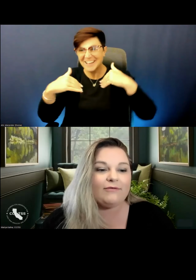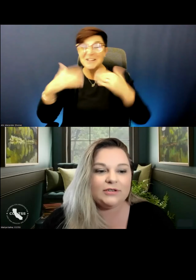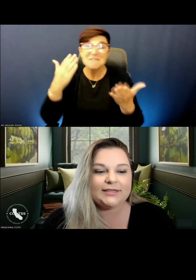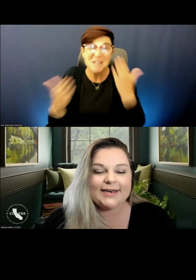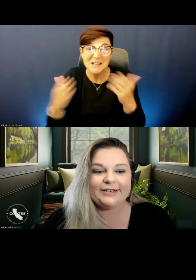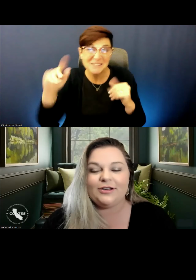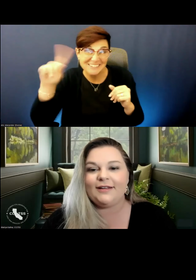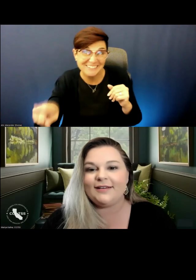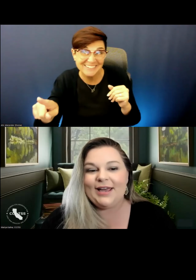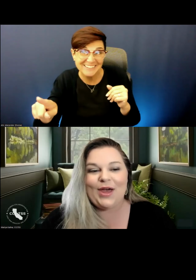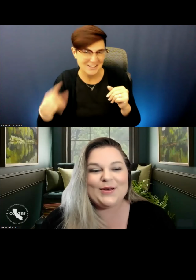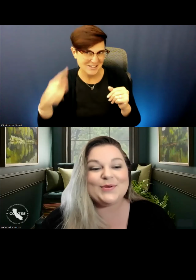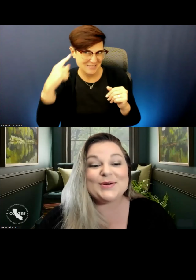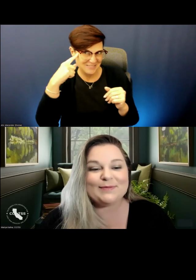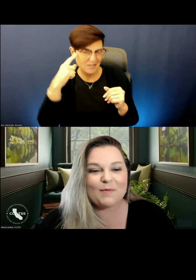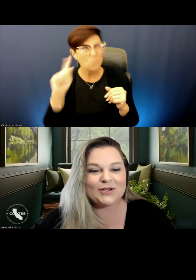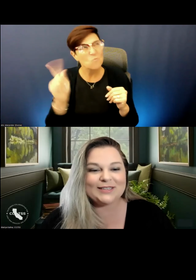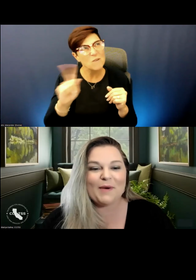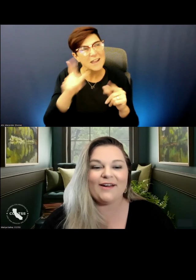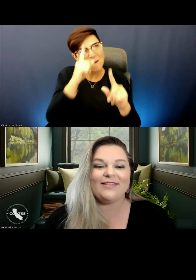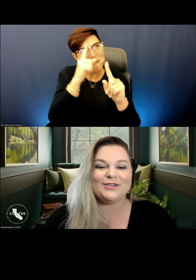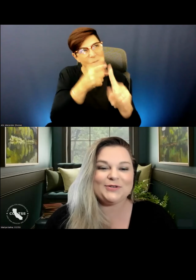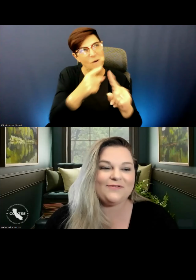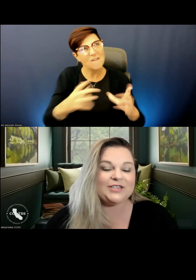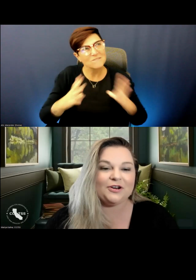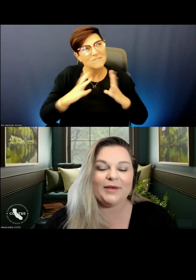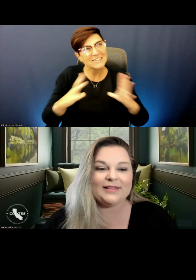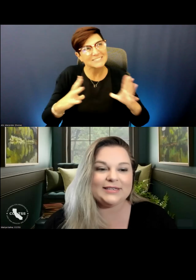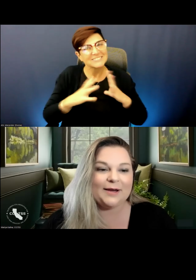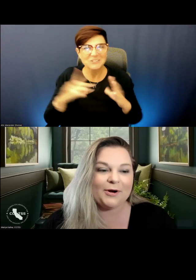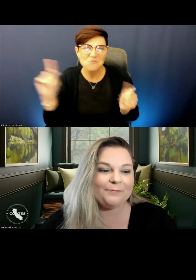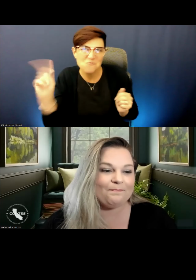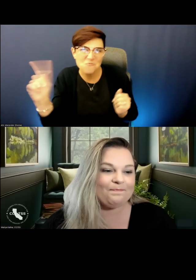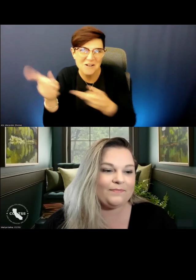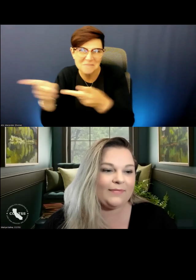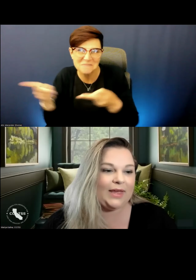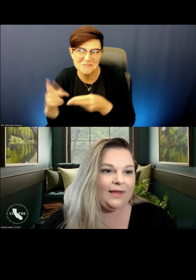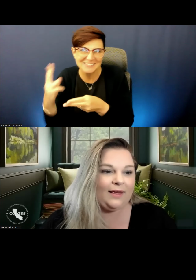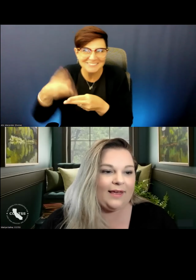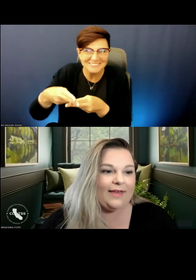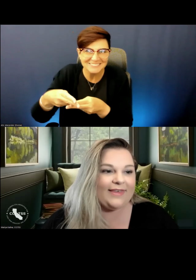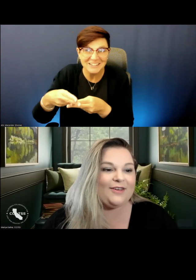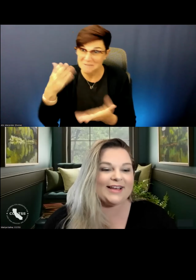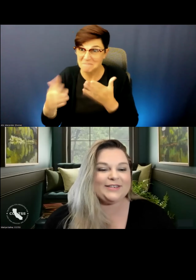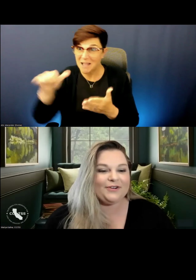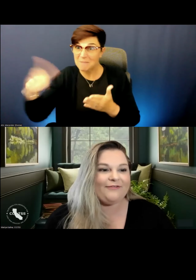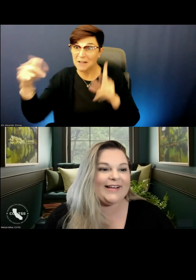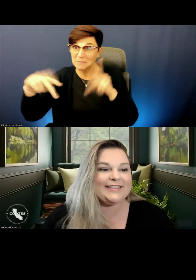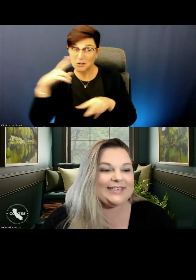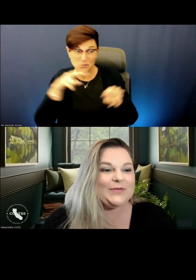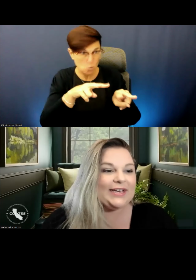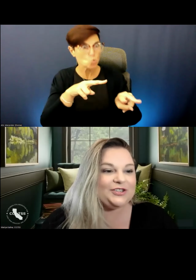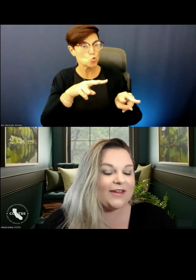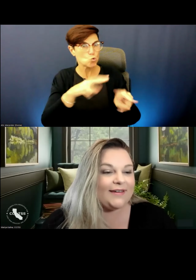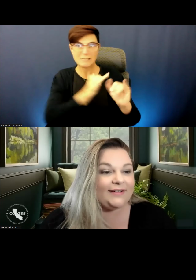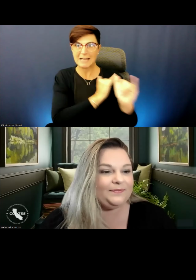dream travel destination? And who knows, maybe you'll inspire others to adventure a bit this summer. And thank you, Nancy, for